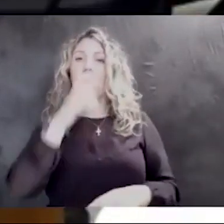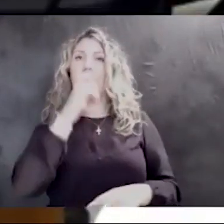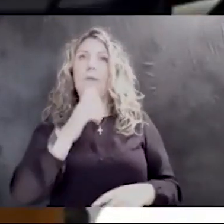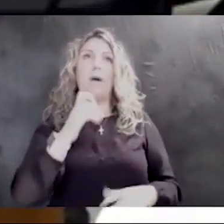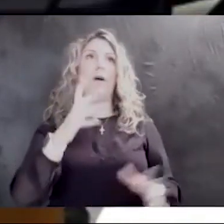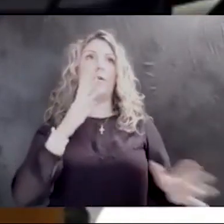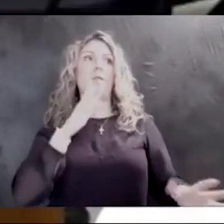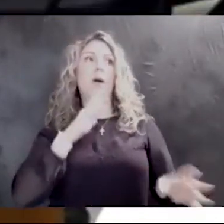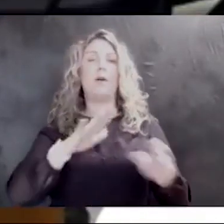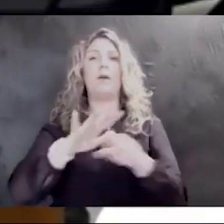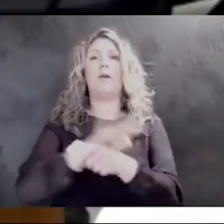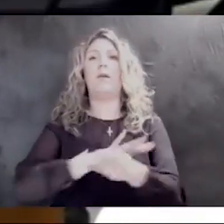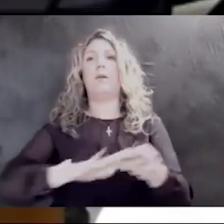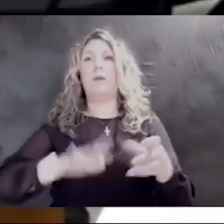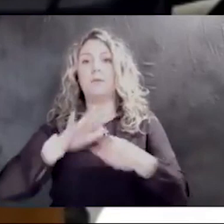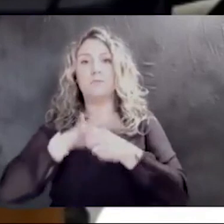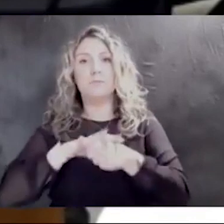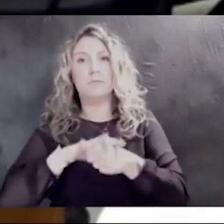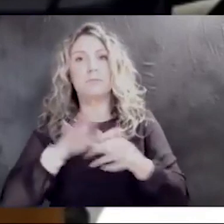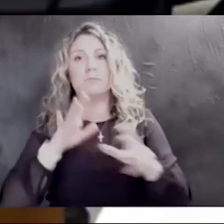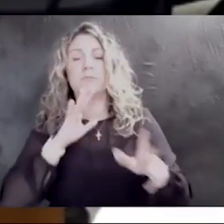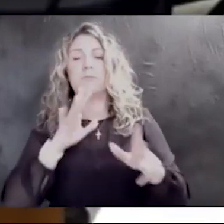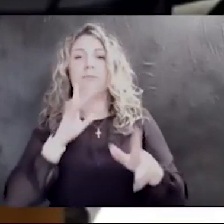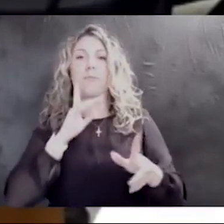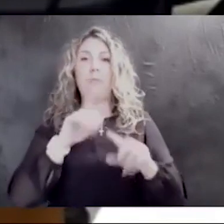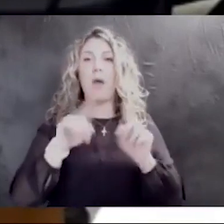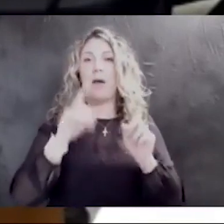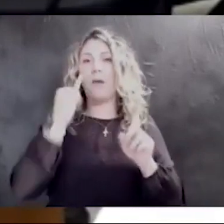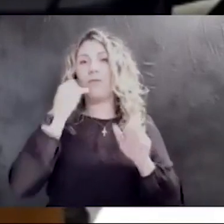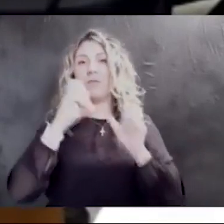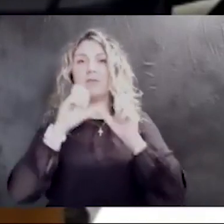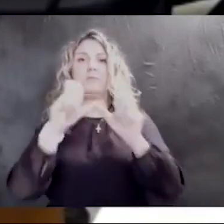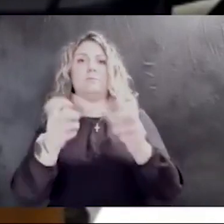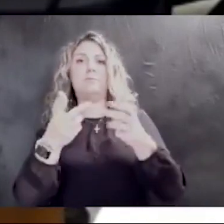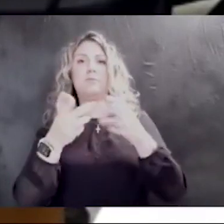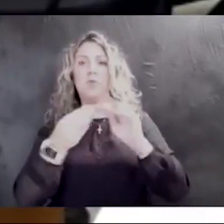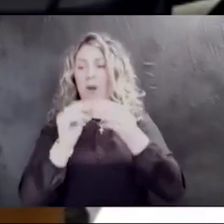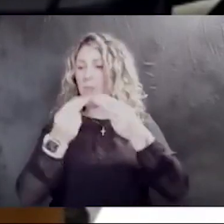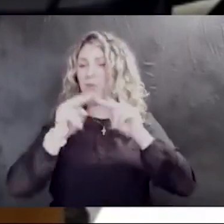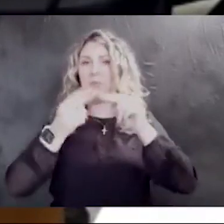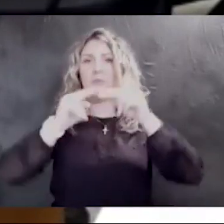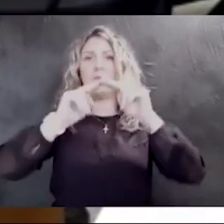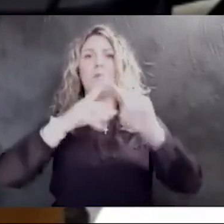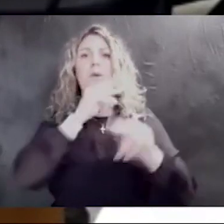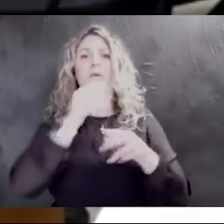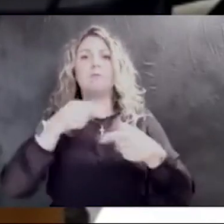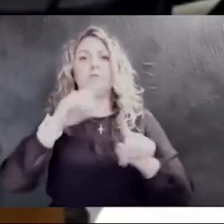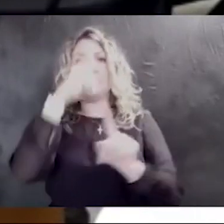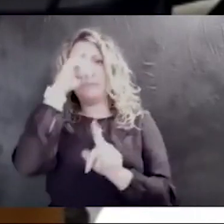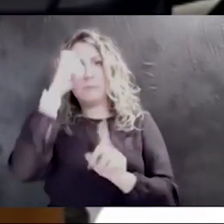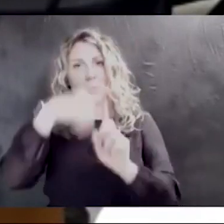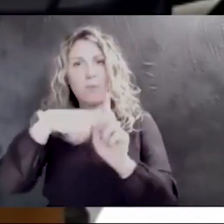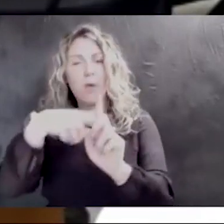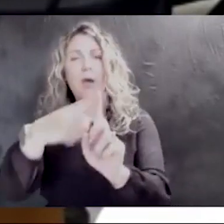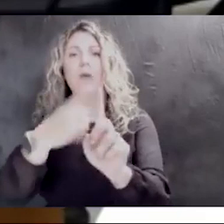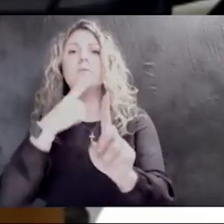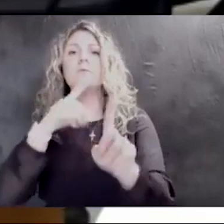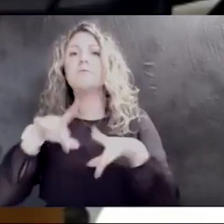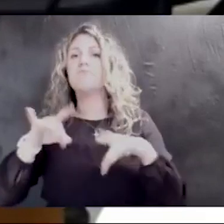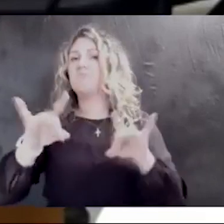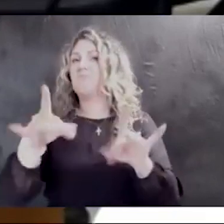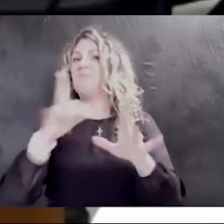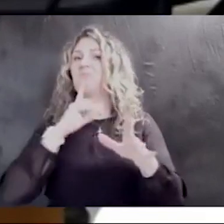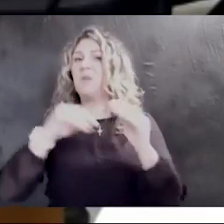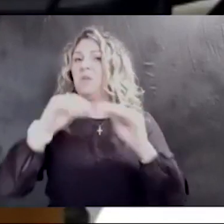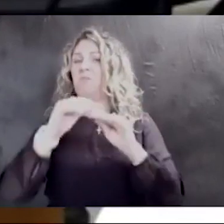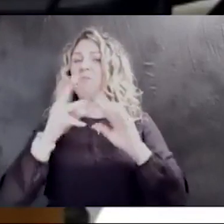fortunately, but obviously, if we continue to see an uptick and typically as we get into the summer months, we pick up. And so certainly we